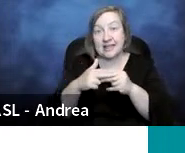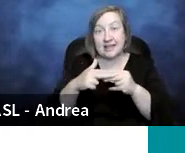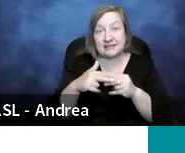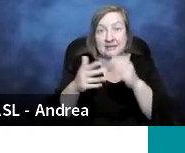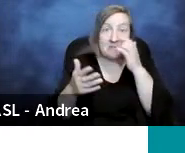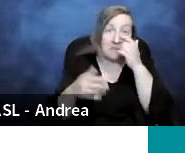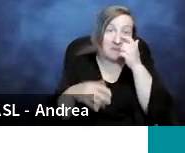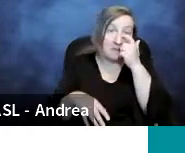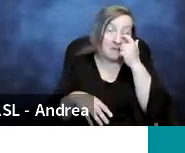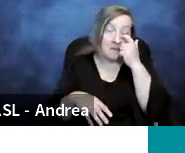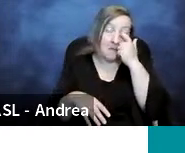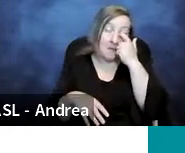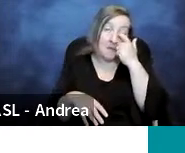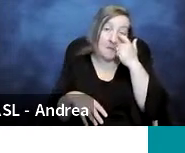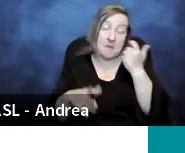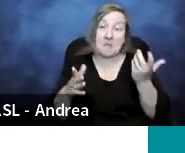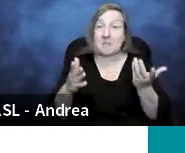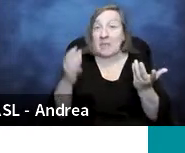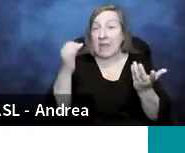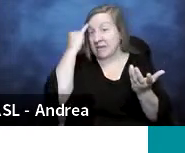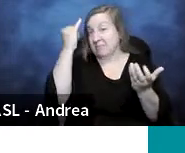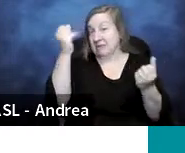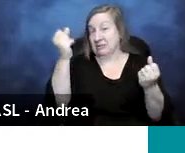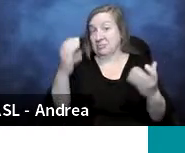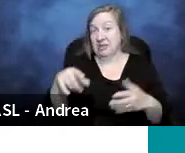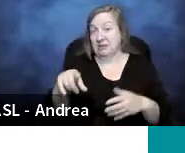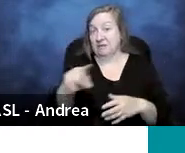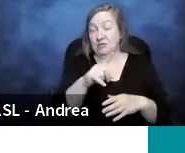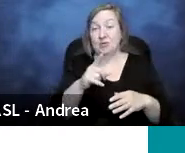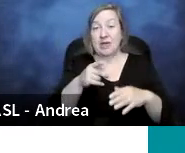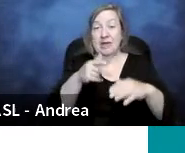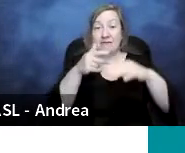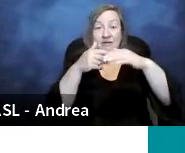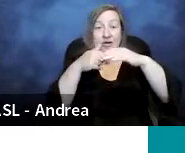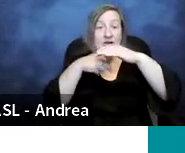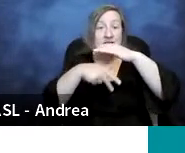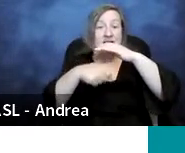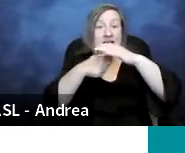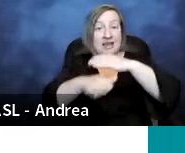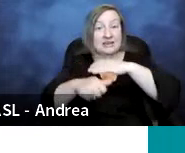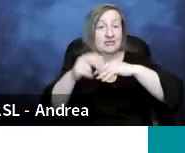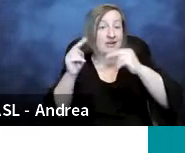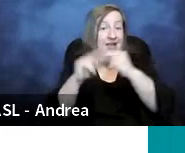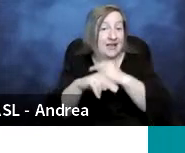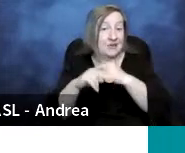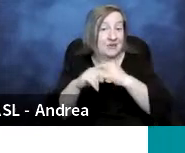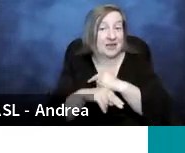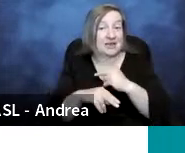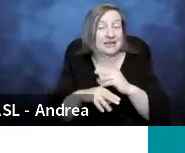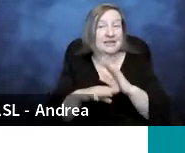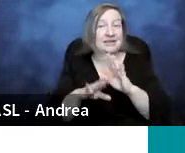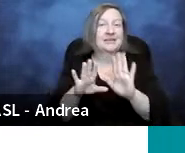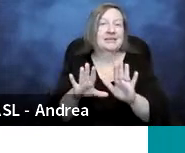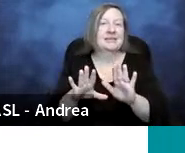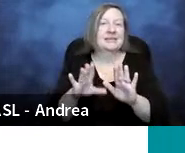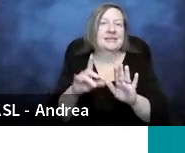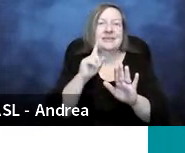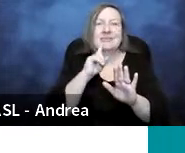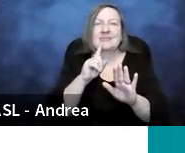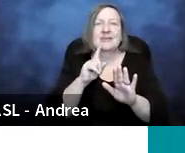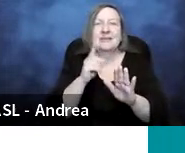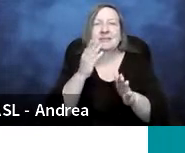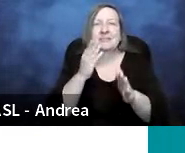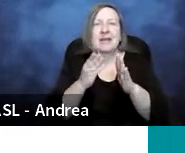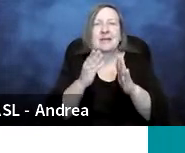You know, I'm sure many of you have crossed underneath highway, or I think we should actually start just using